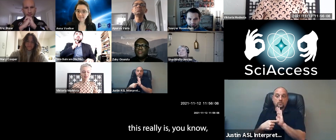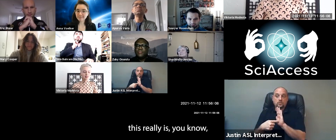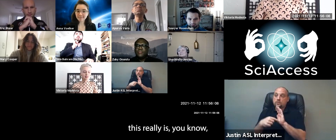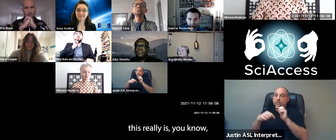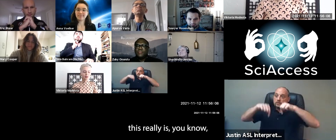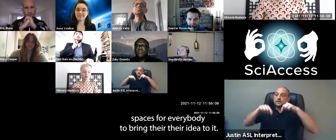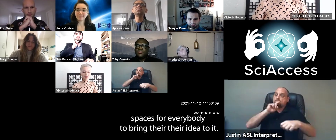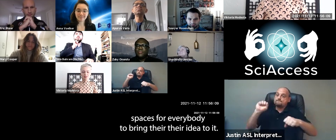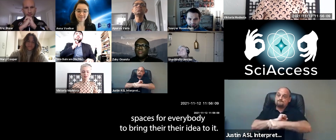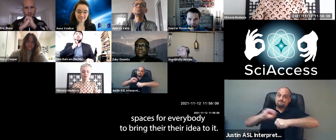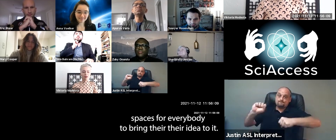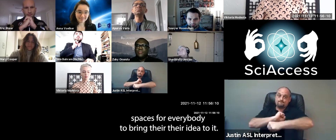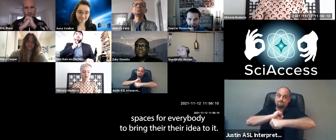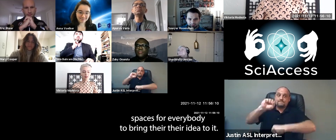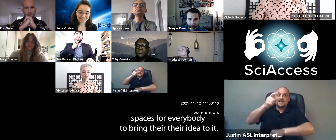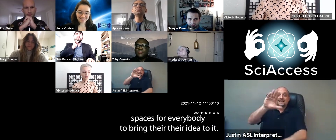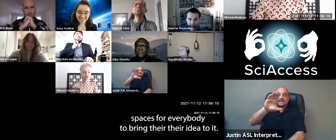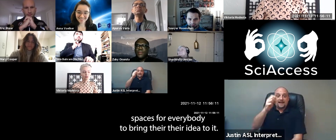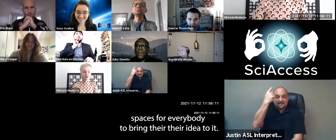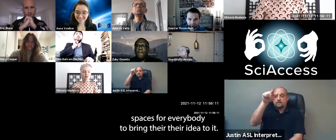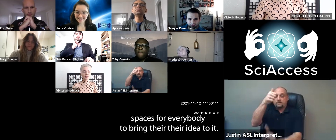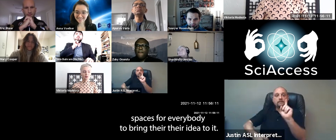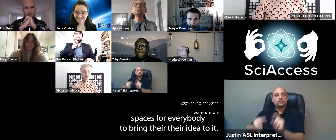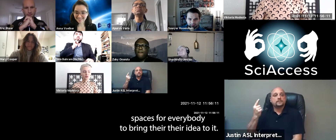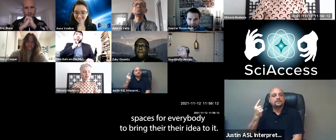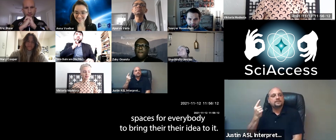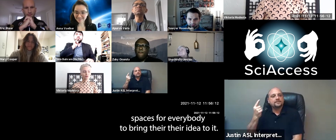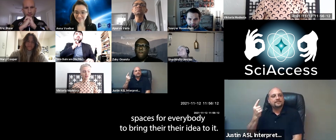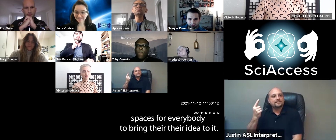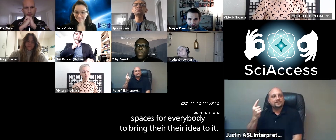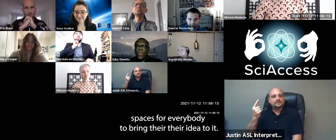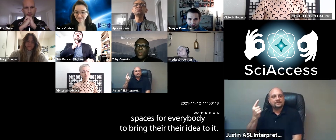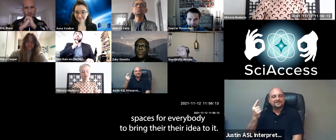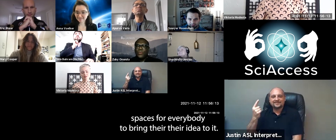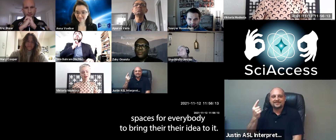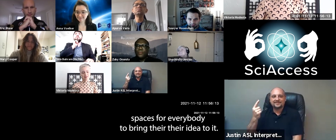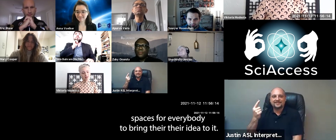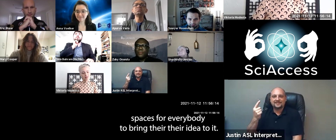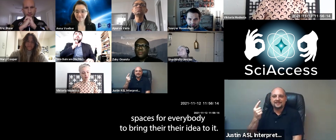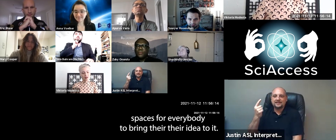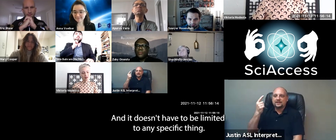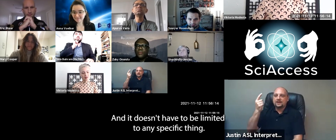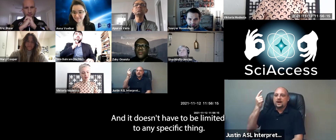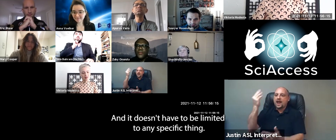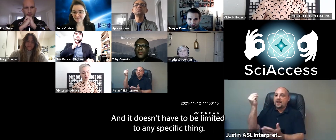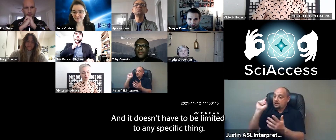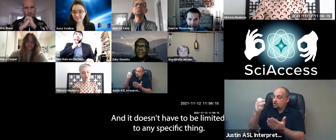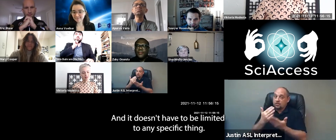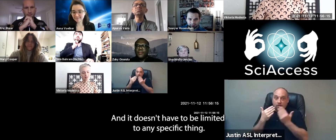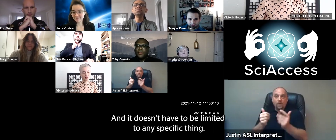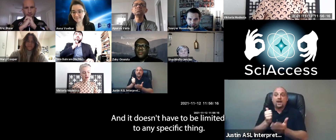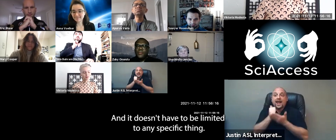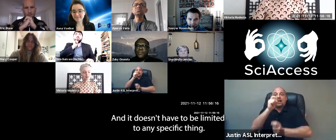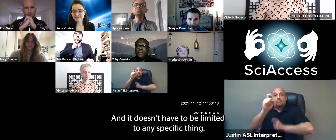this really is, spaces for everybody to, bring their idea to it. And